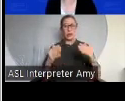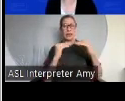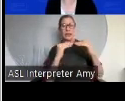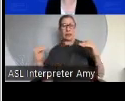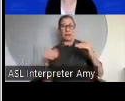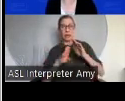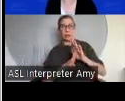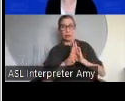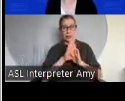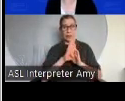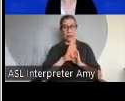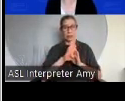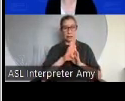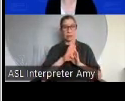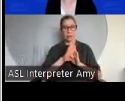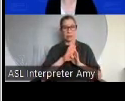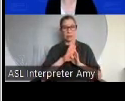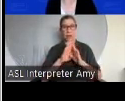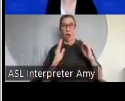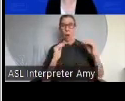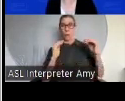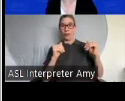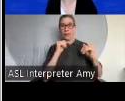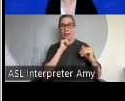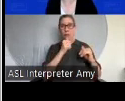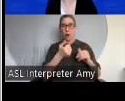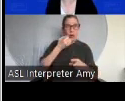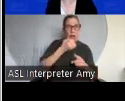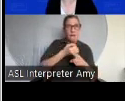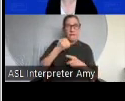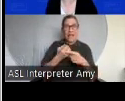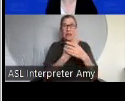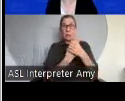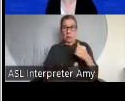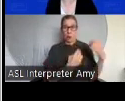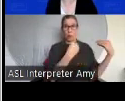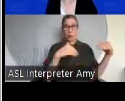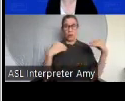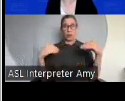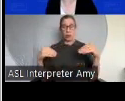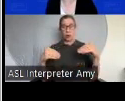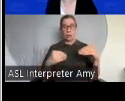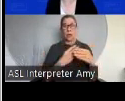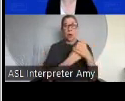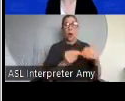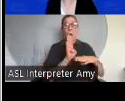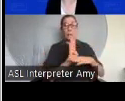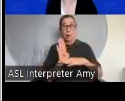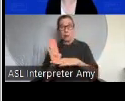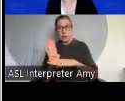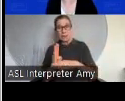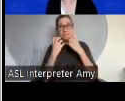is hopefully will not affect those buildings. And of course, it's those businesses, but it's also